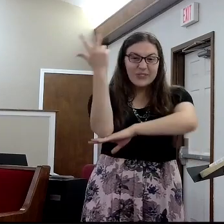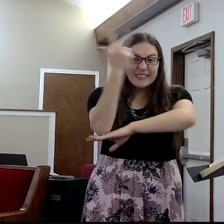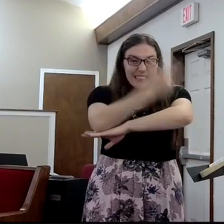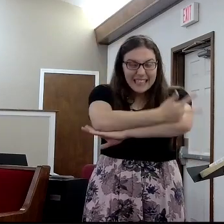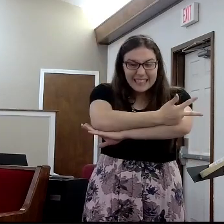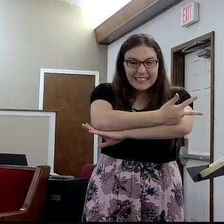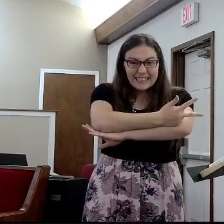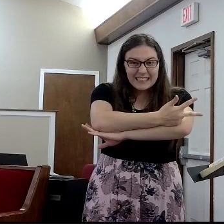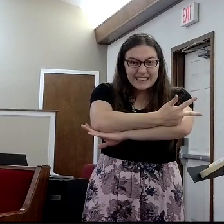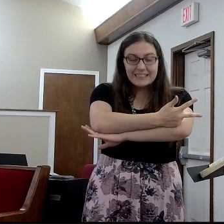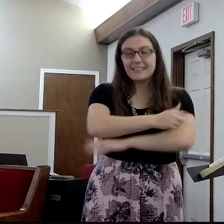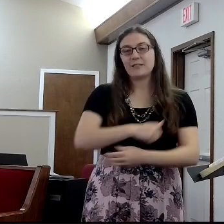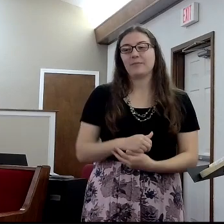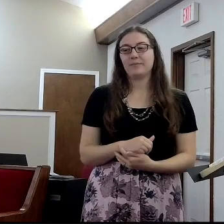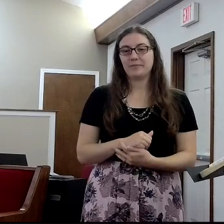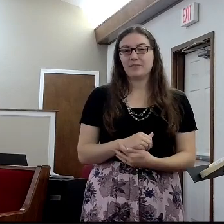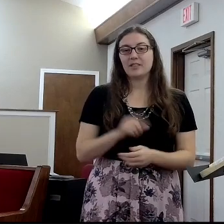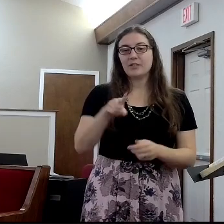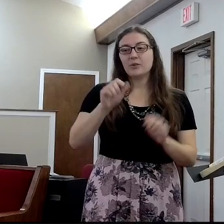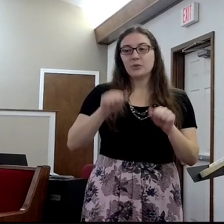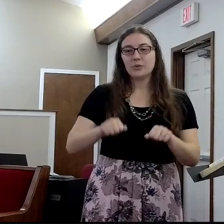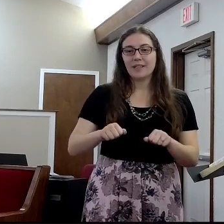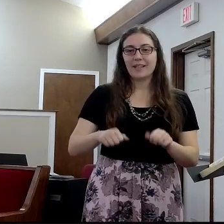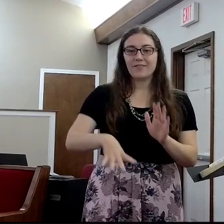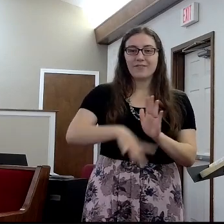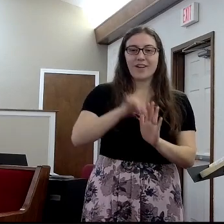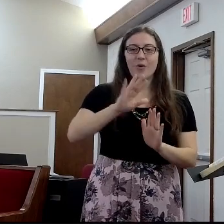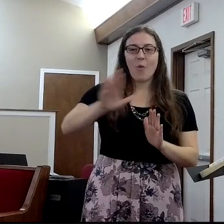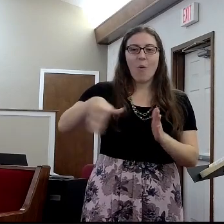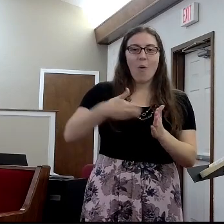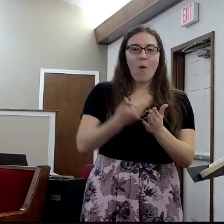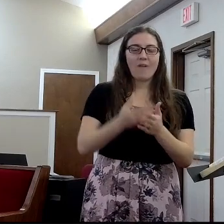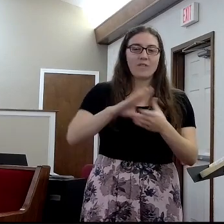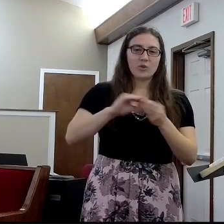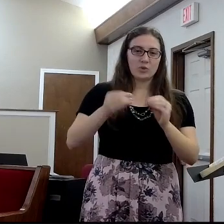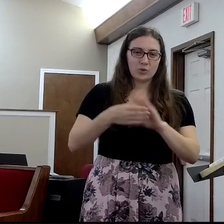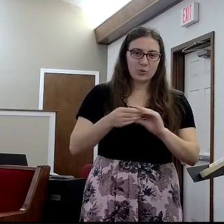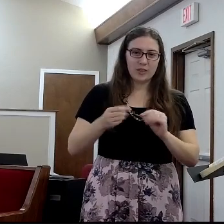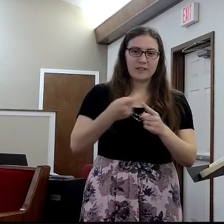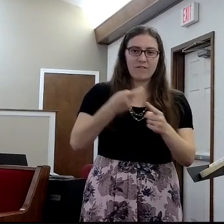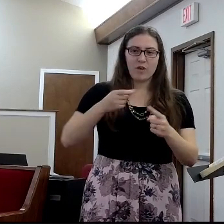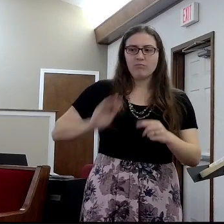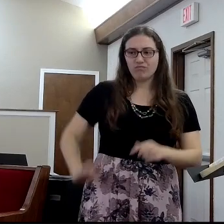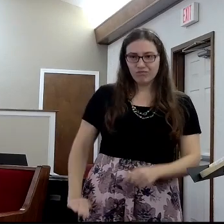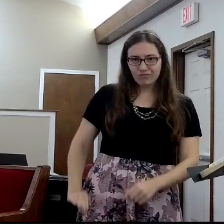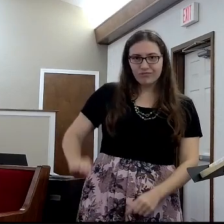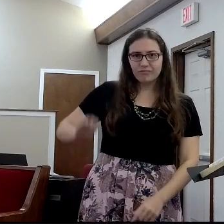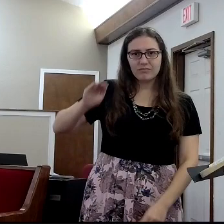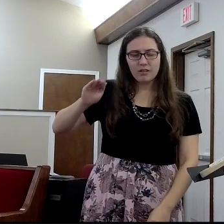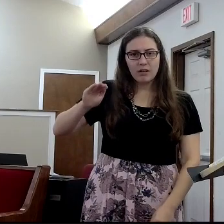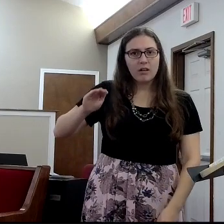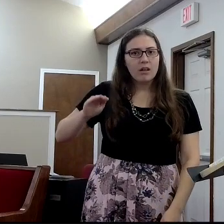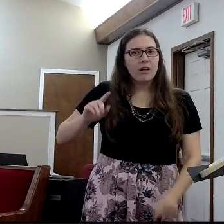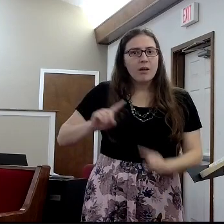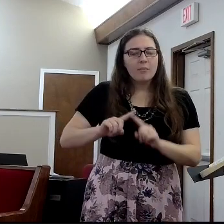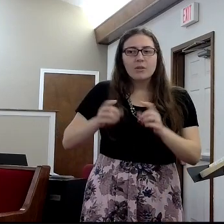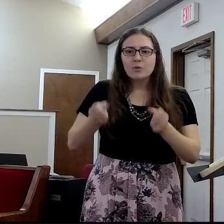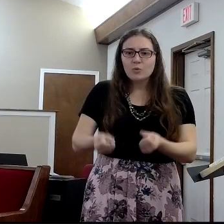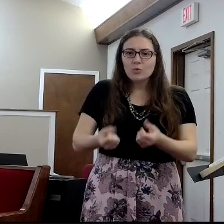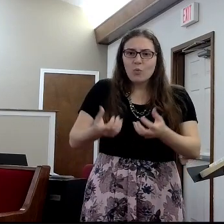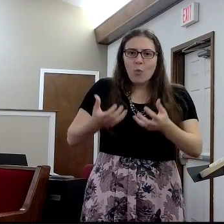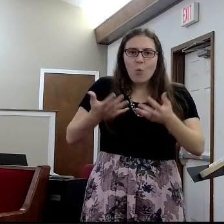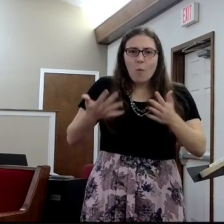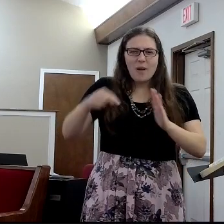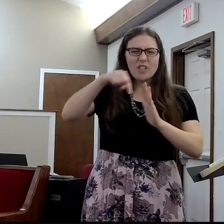that, at least as children, we go. But you can turn to any piece of Scripture, all of the stories you learned as a kid or hopefully learned as a